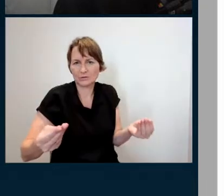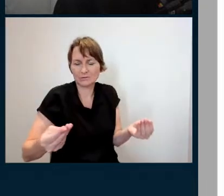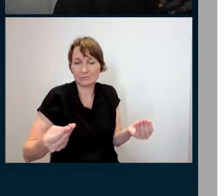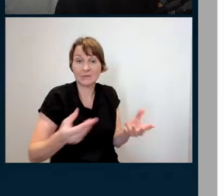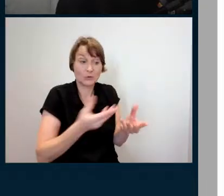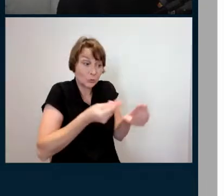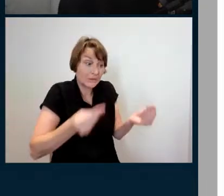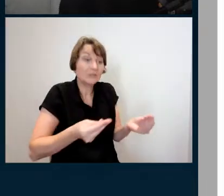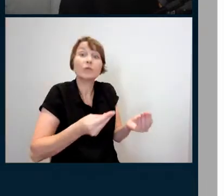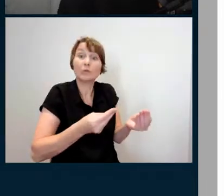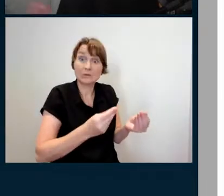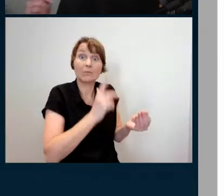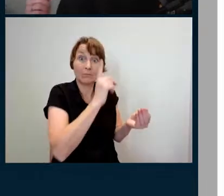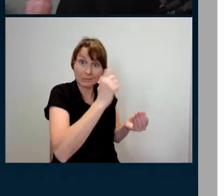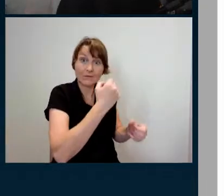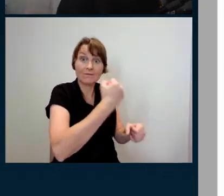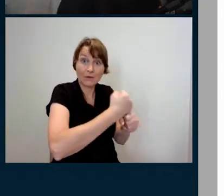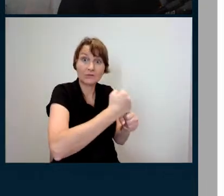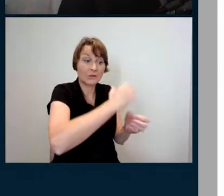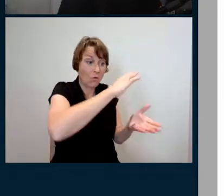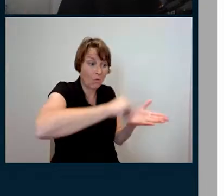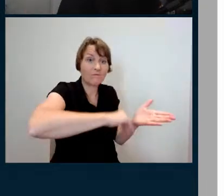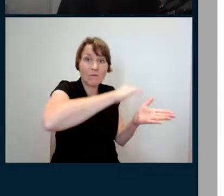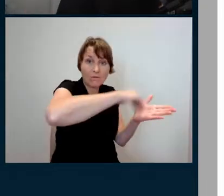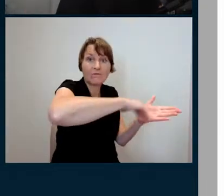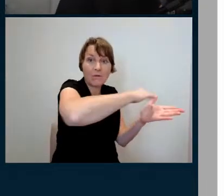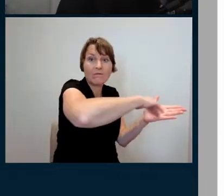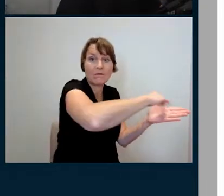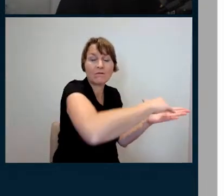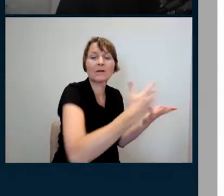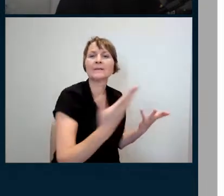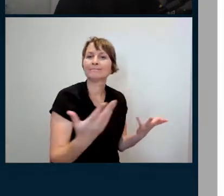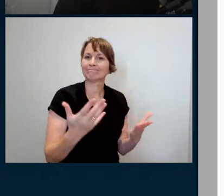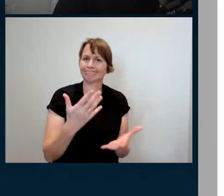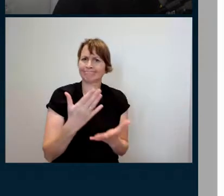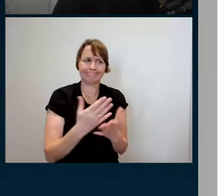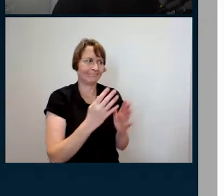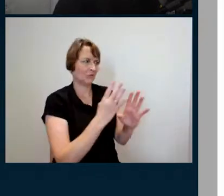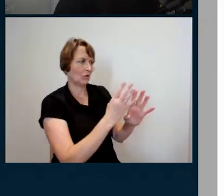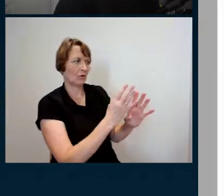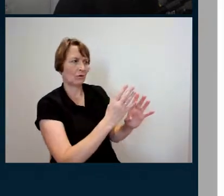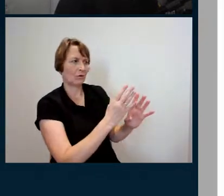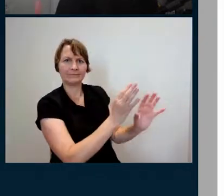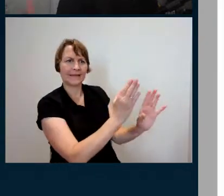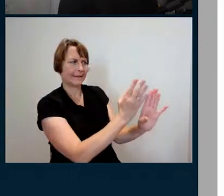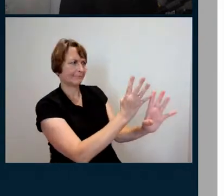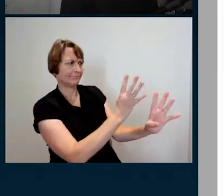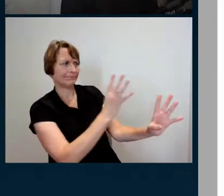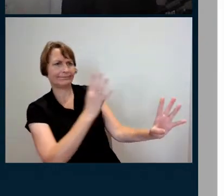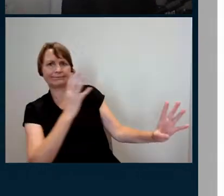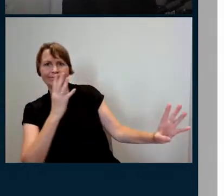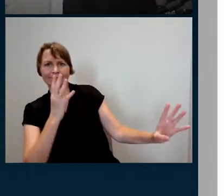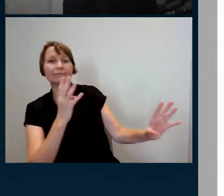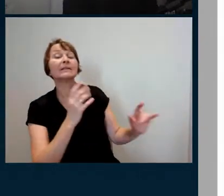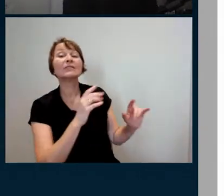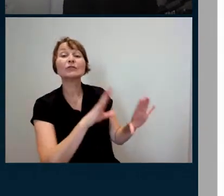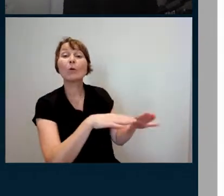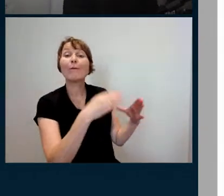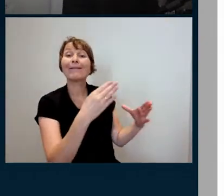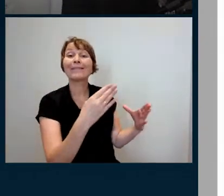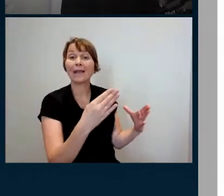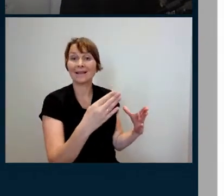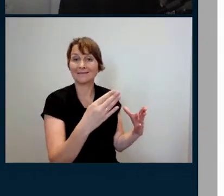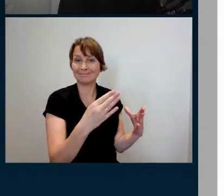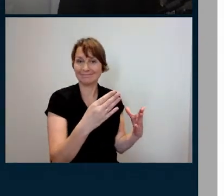resources. And because it's through the queue, if it fails, the resource ID will be put back into the